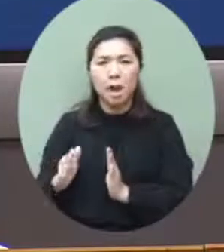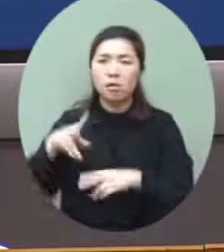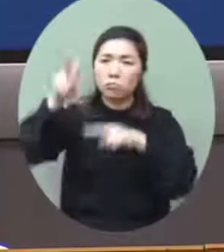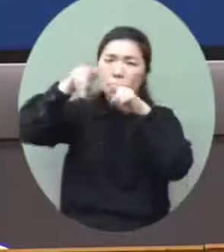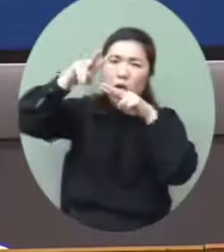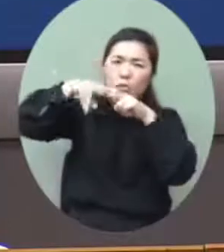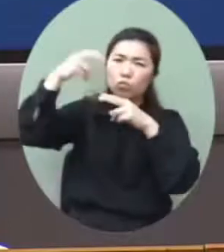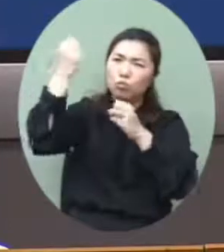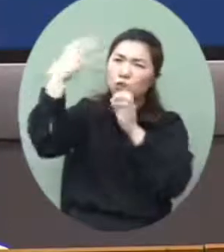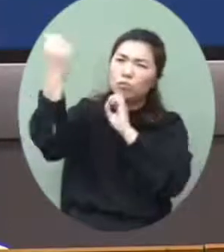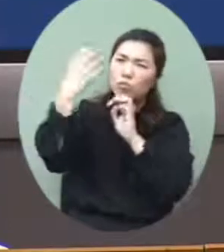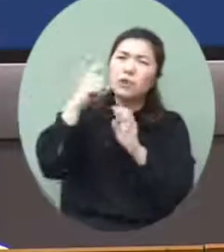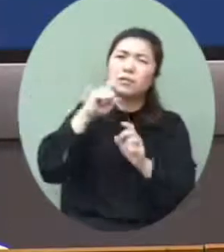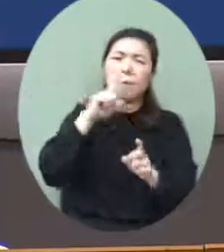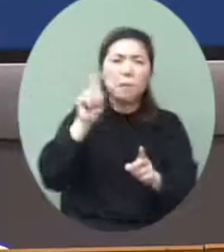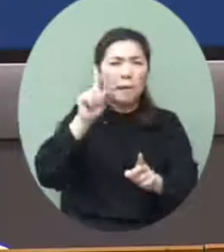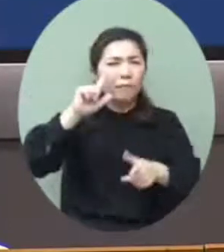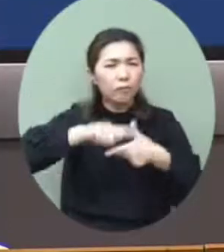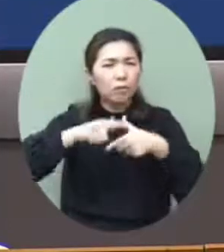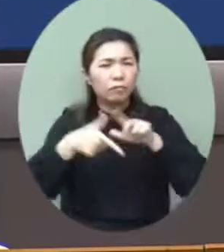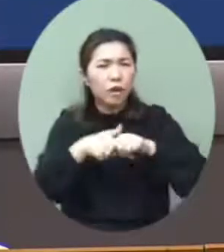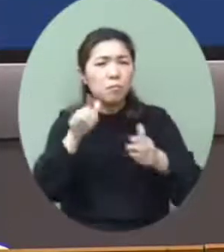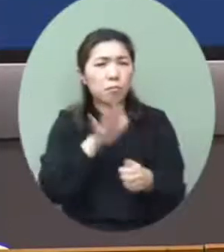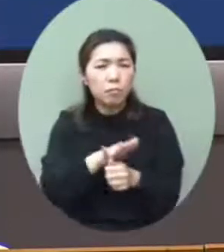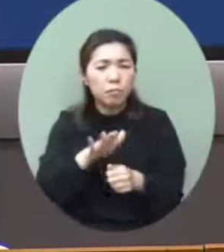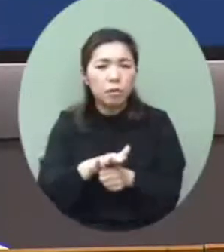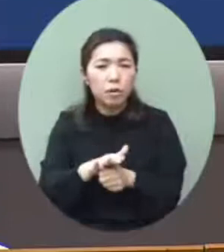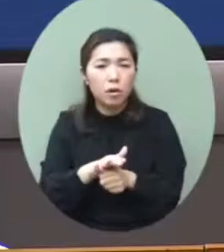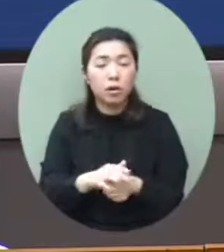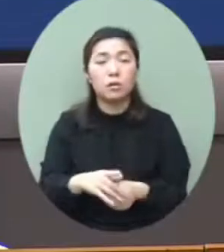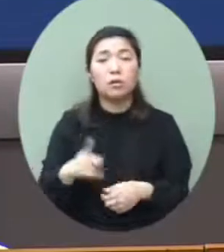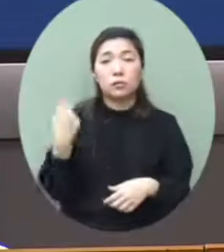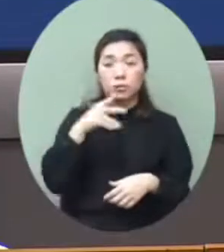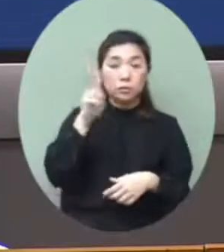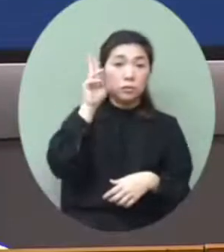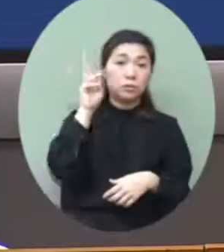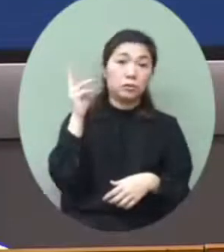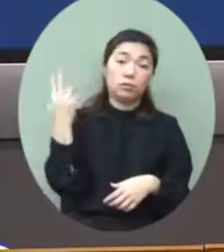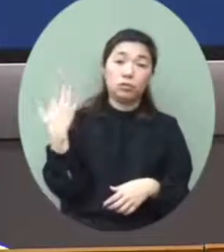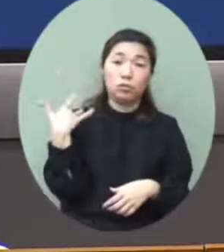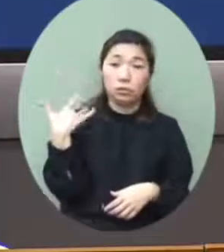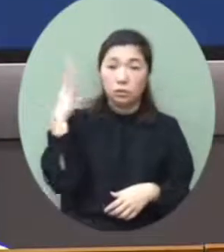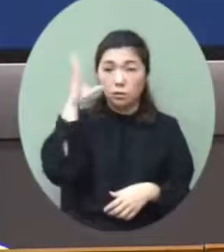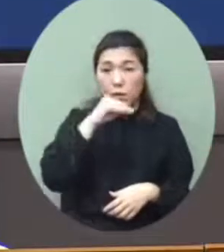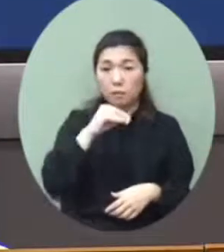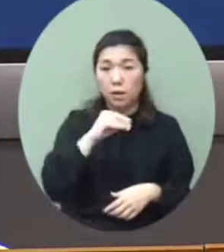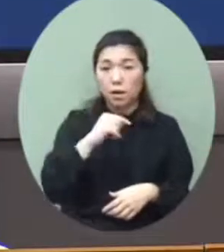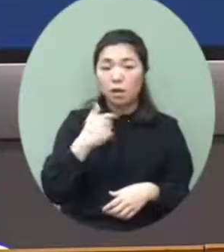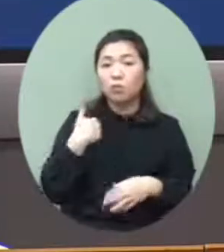hard to coordinate, and we are discussing with the mainland what measures can be taken.